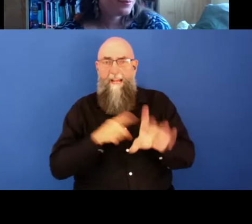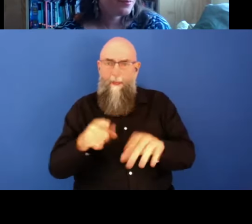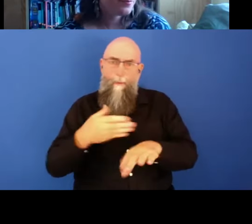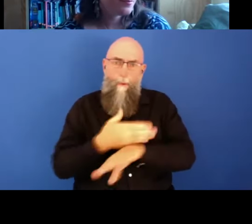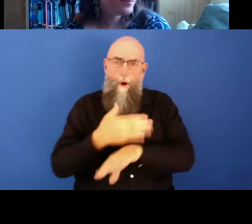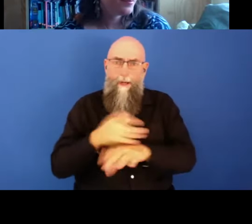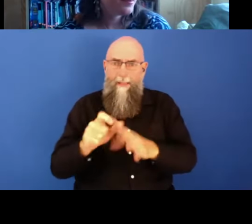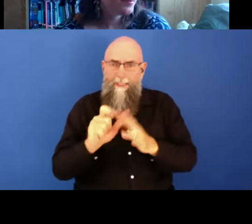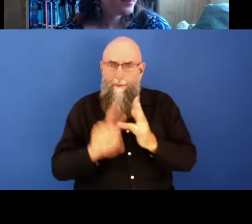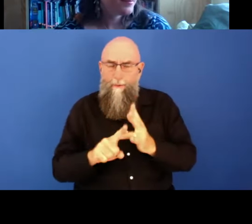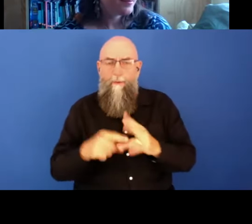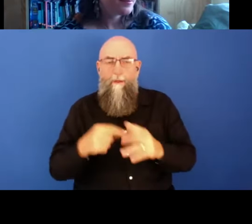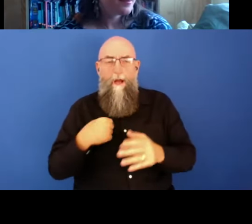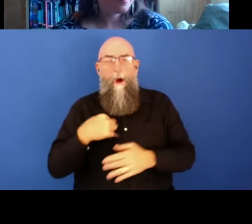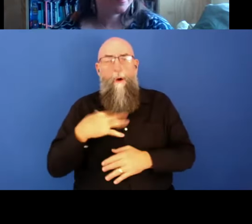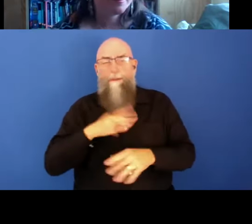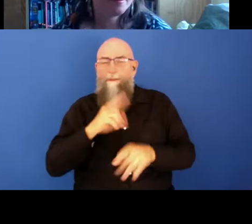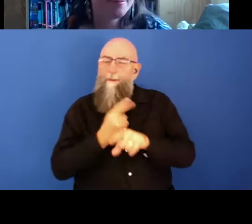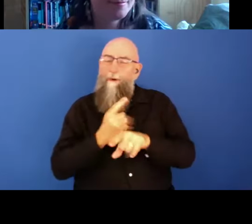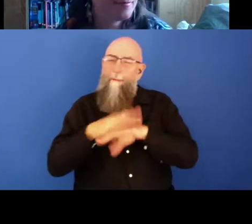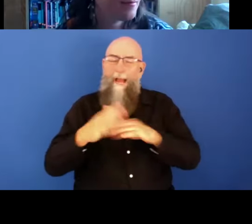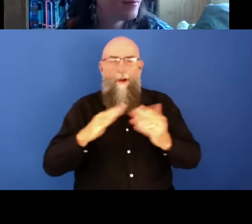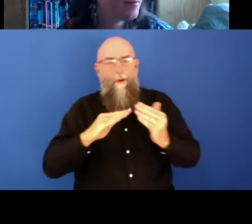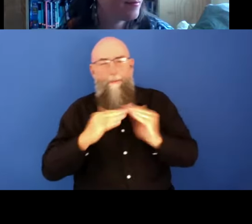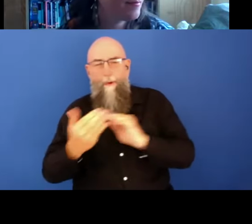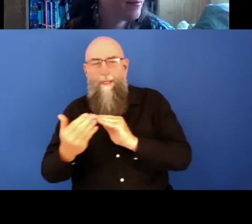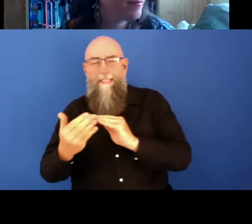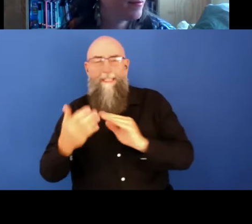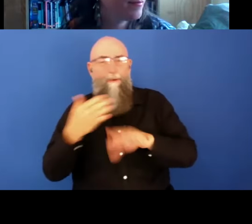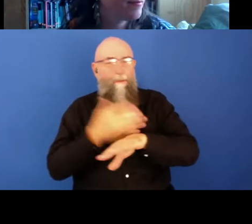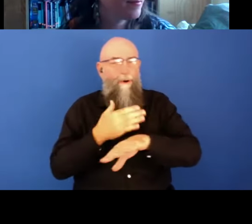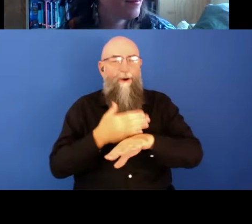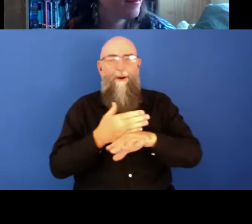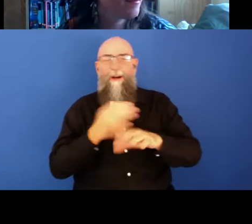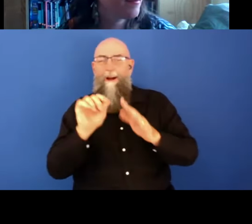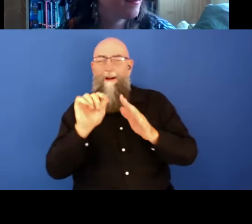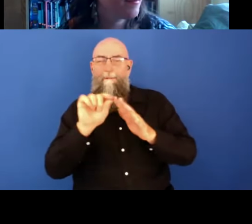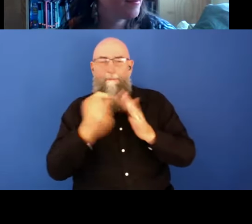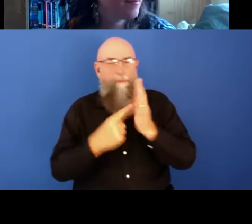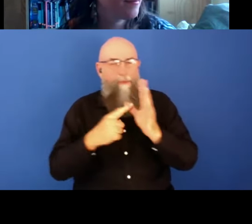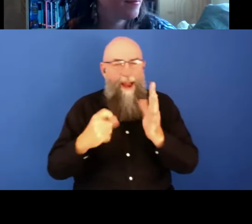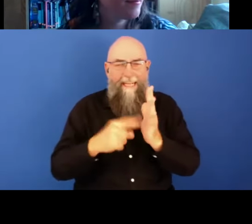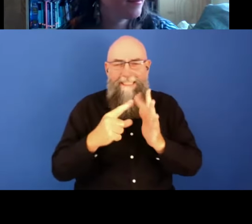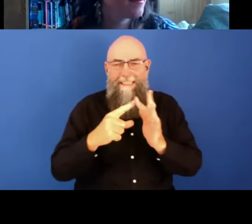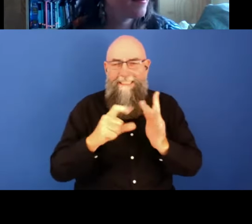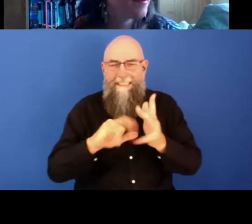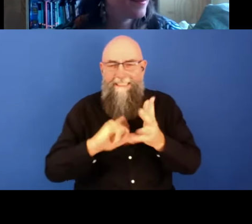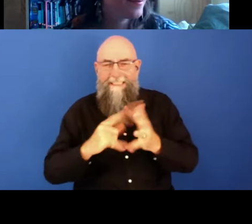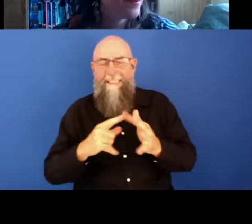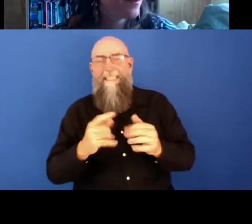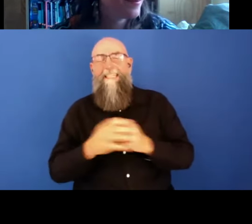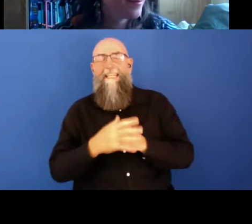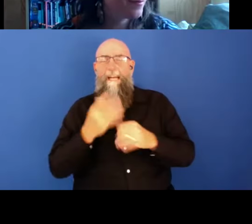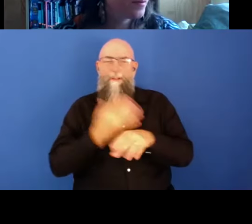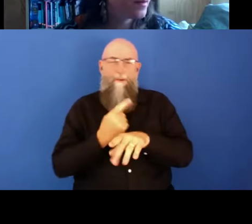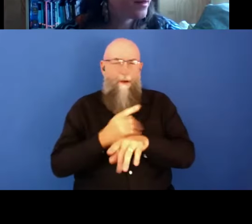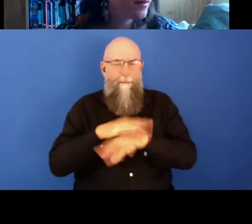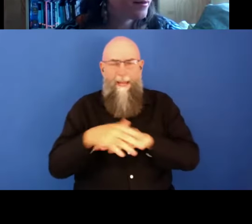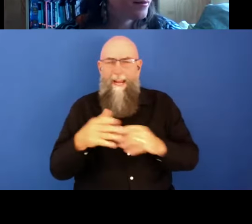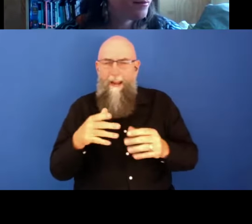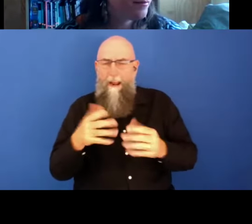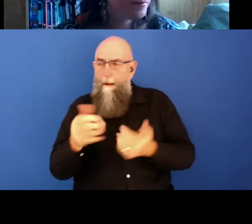community practice and and what things you need to have in place and what conversations are useful to have with partners and other stakeholders